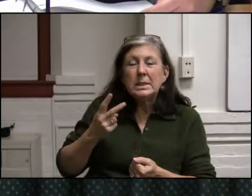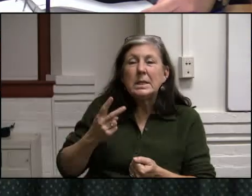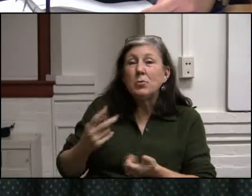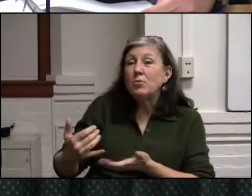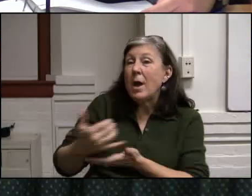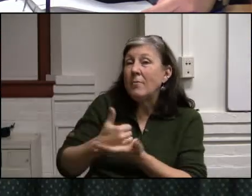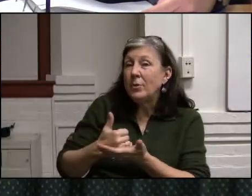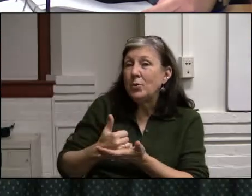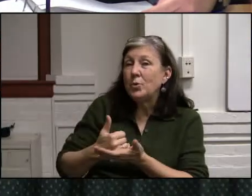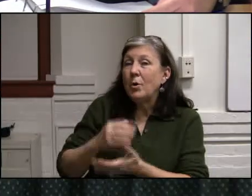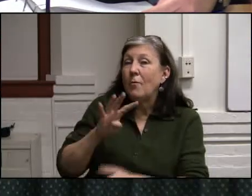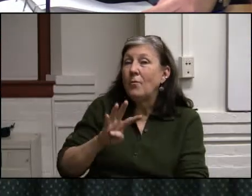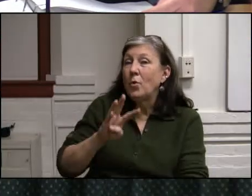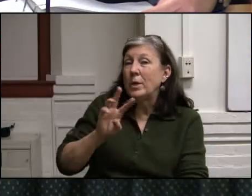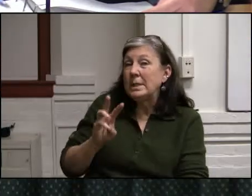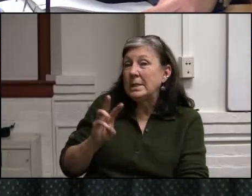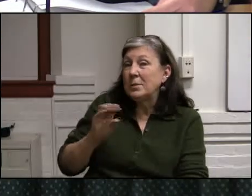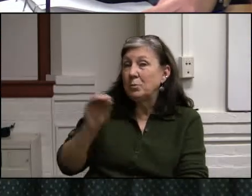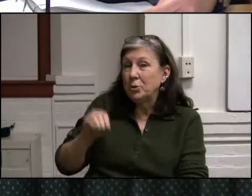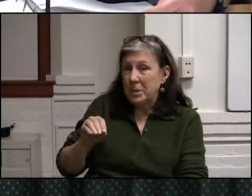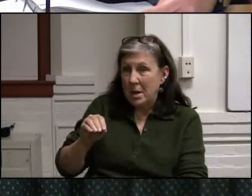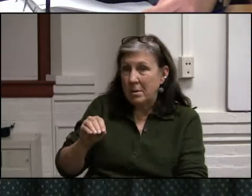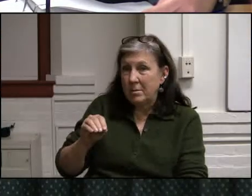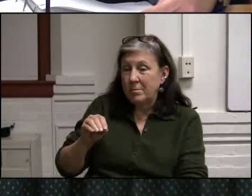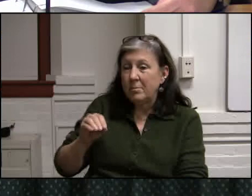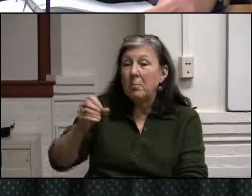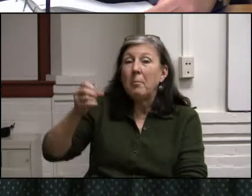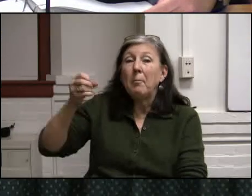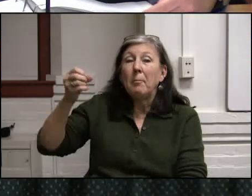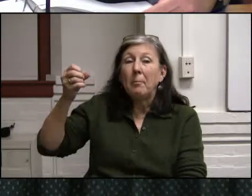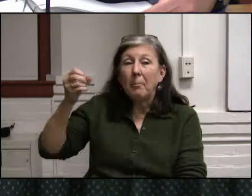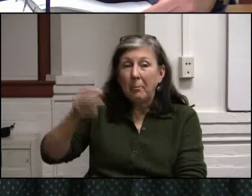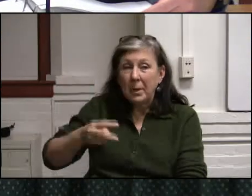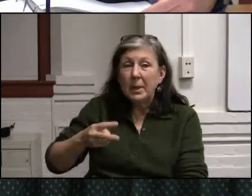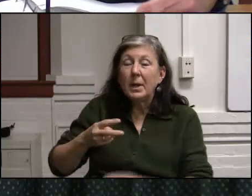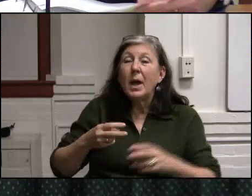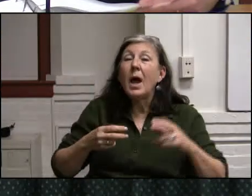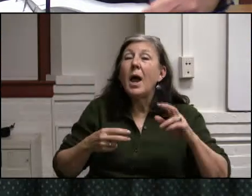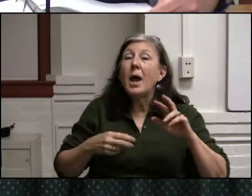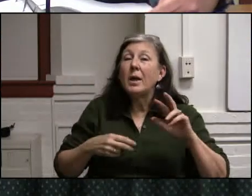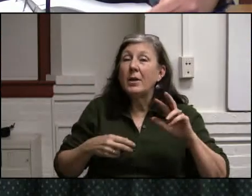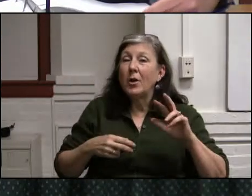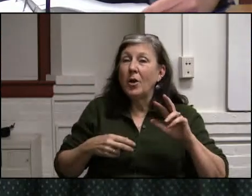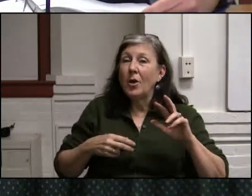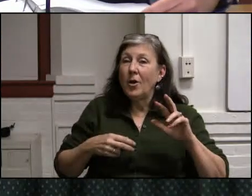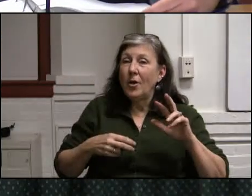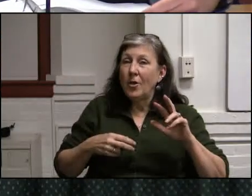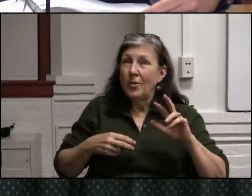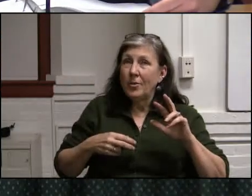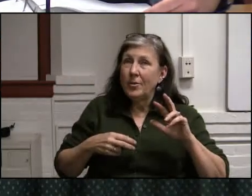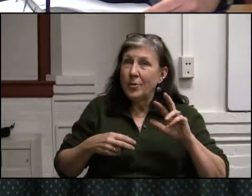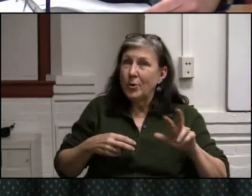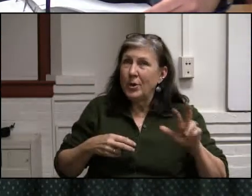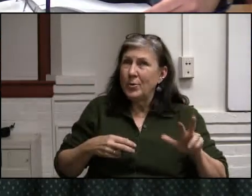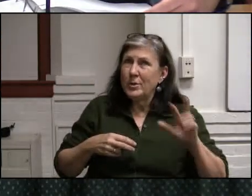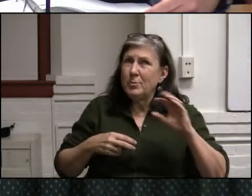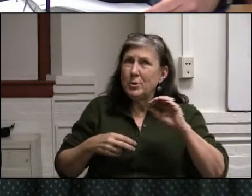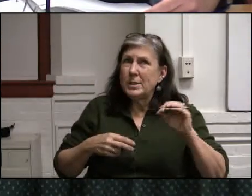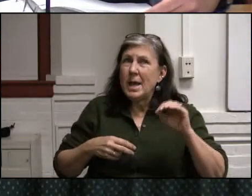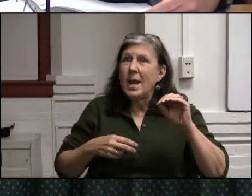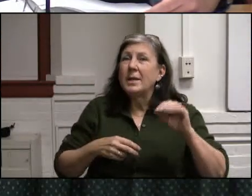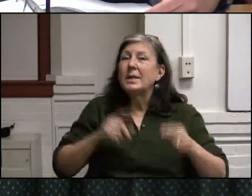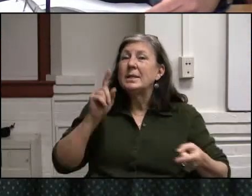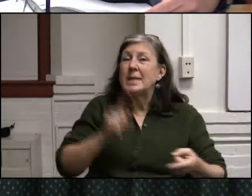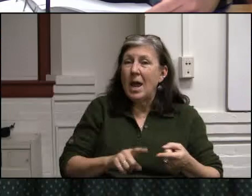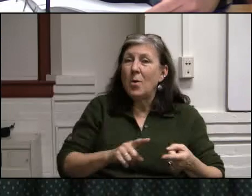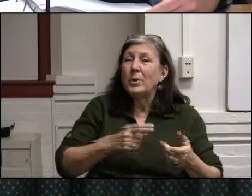right, Yes. ahead of the curve, and parking fines are down at 33%, which might suggest that the new